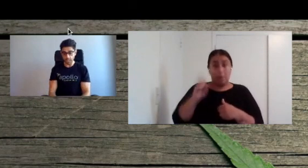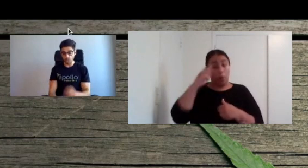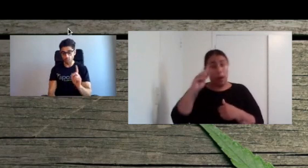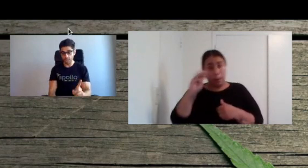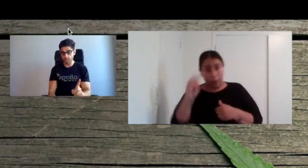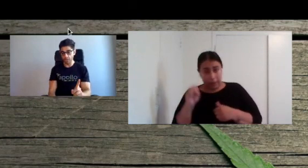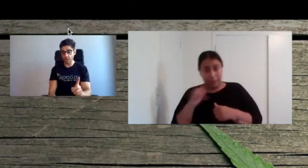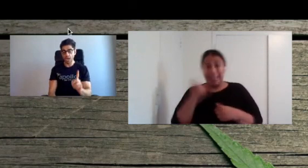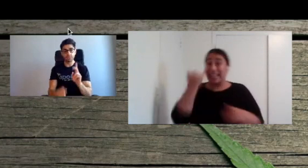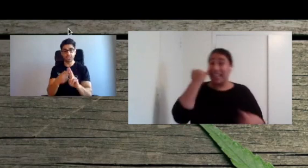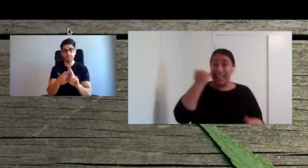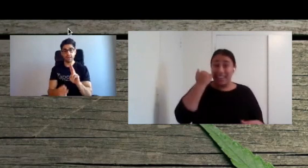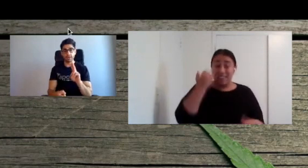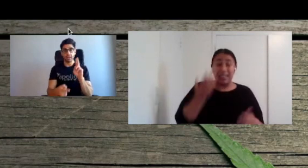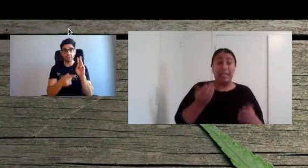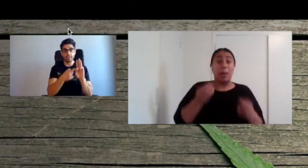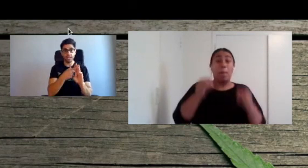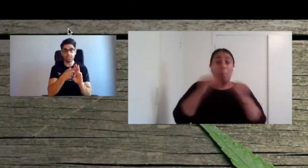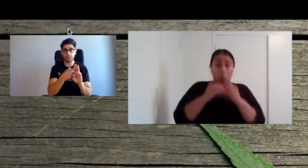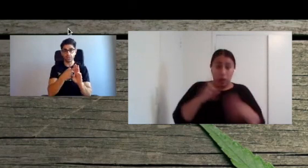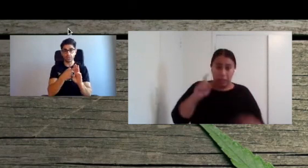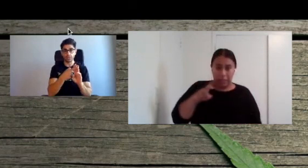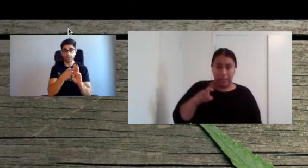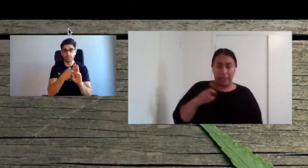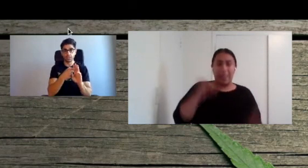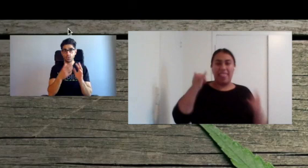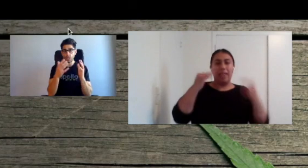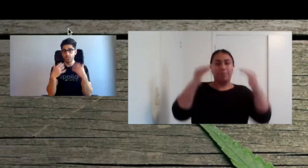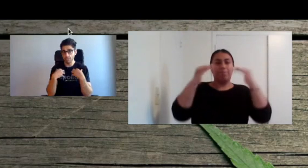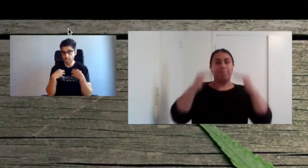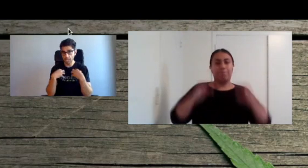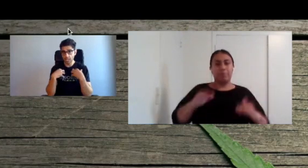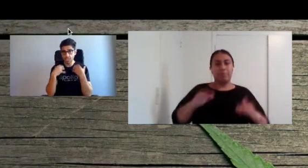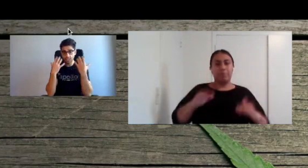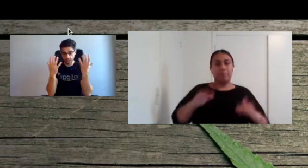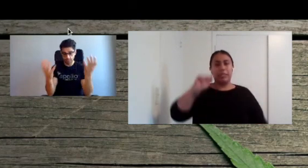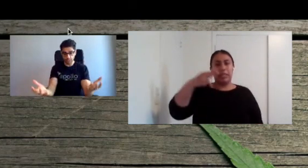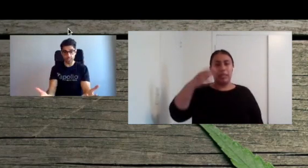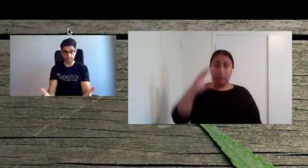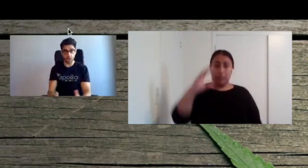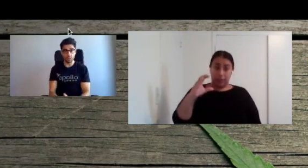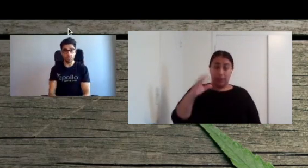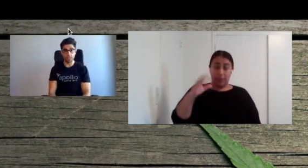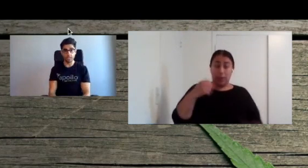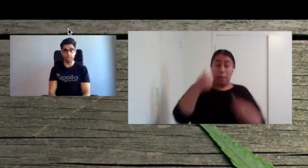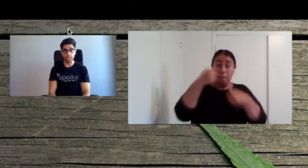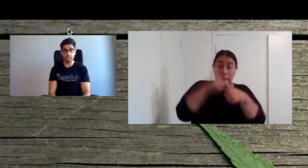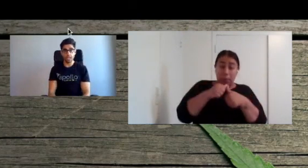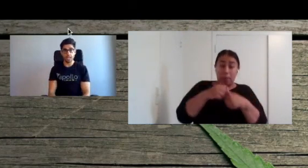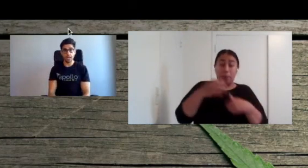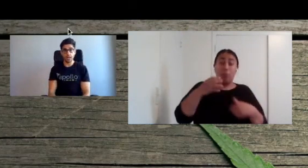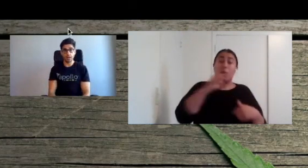I'm getting 1 a year, I'm sleeping better, the pain is decreased. So to me, this feels like it's helping with